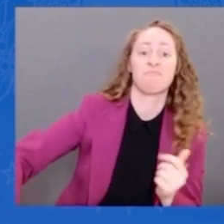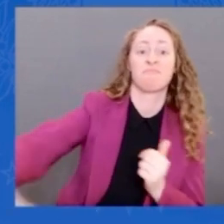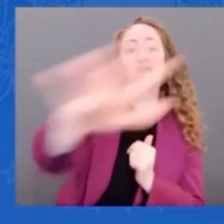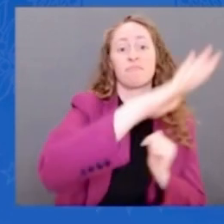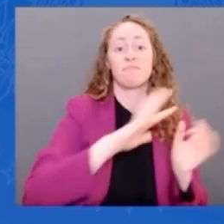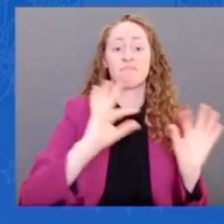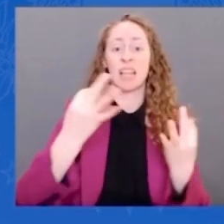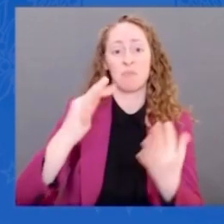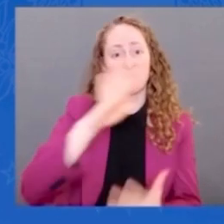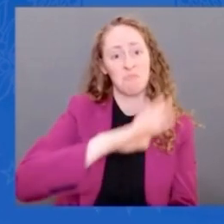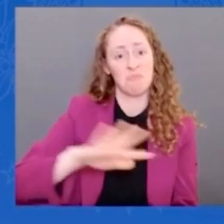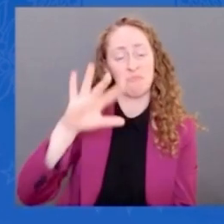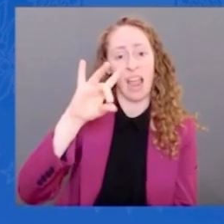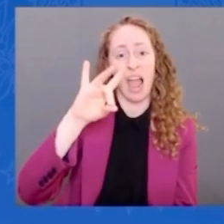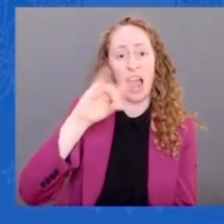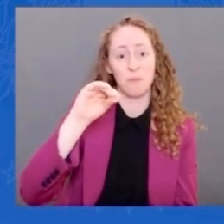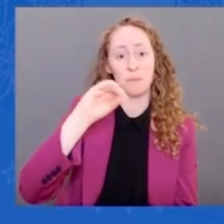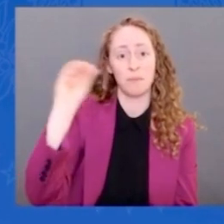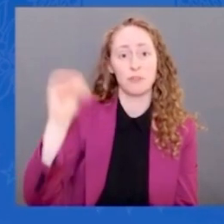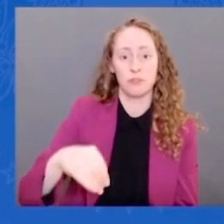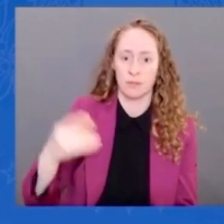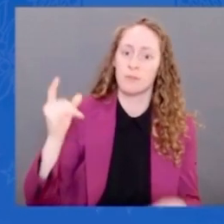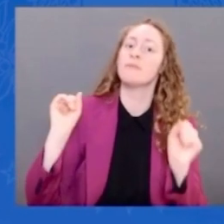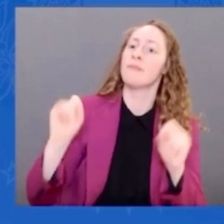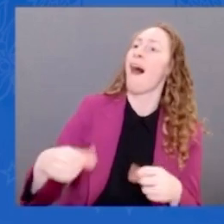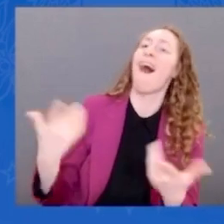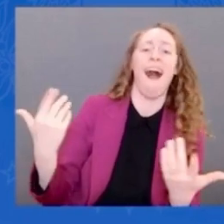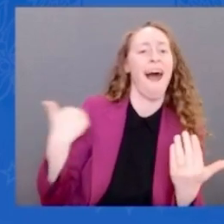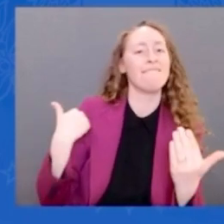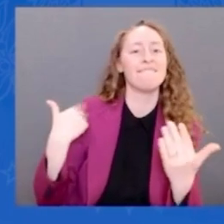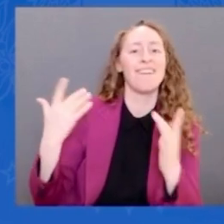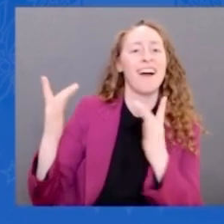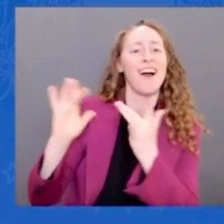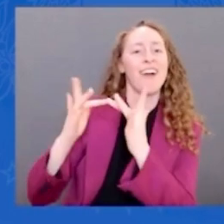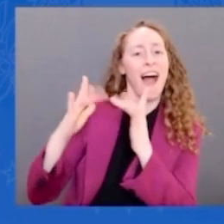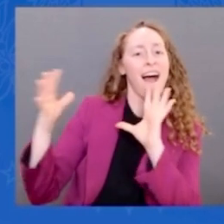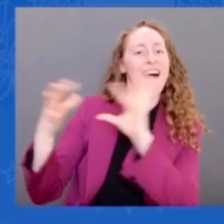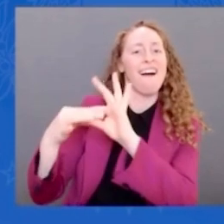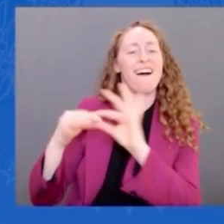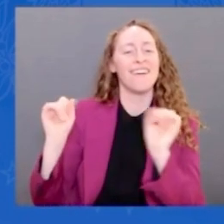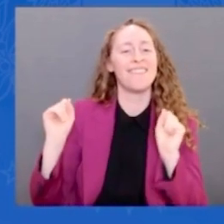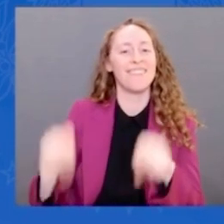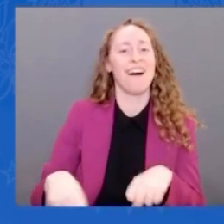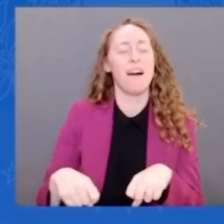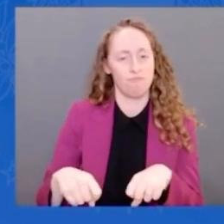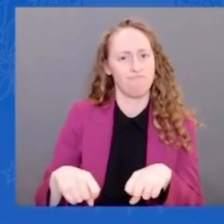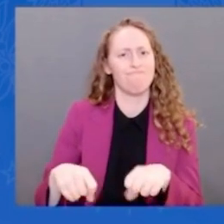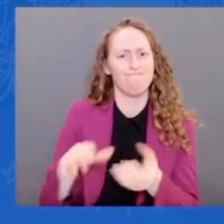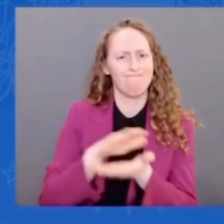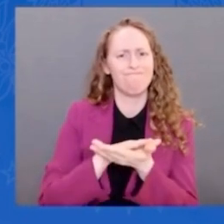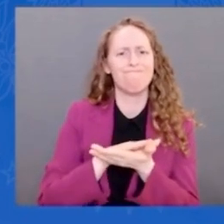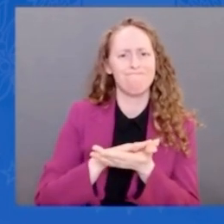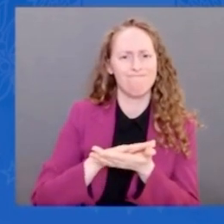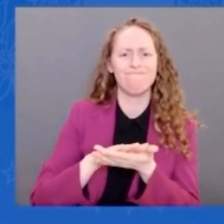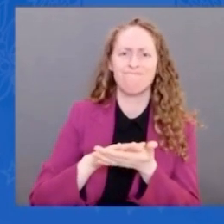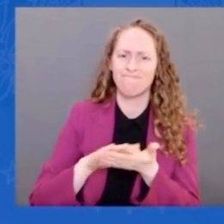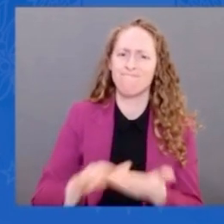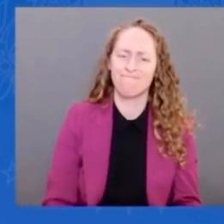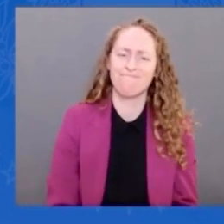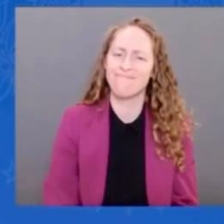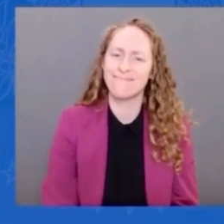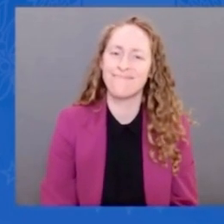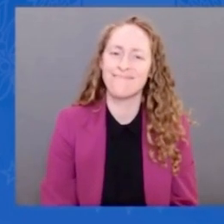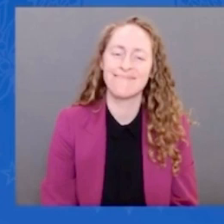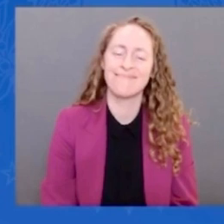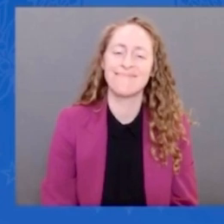population. Each of them is committed to offering families who use this program at least one